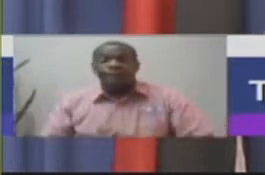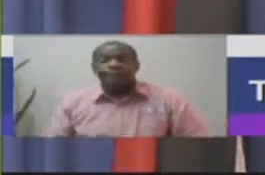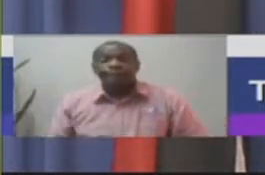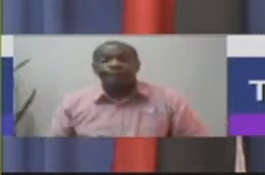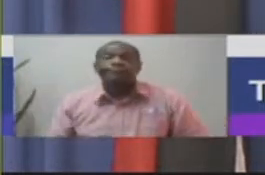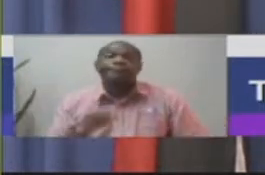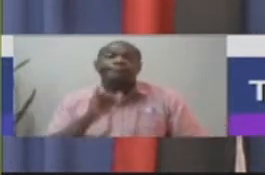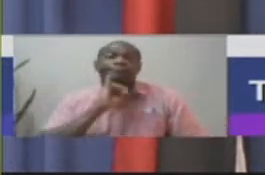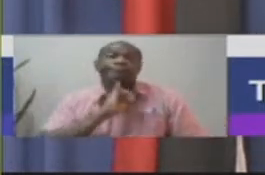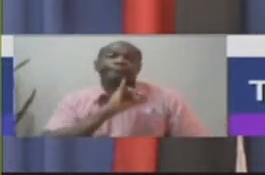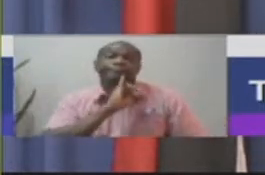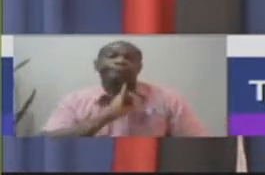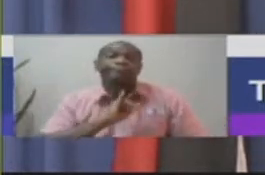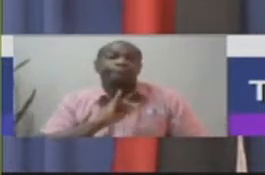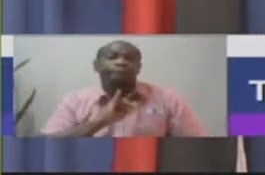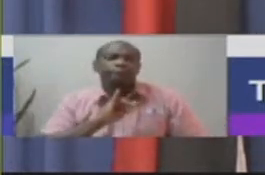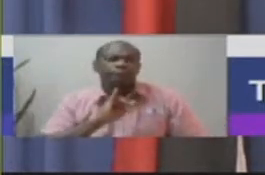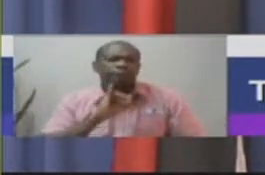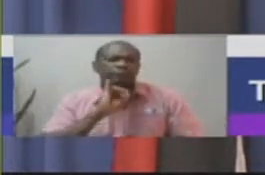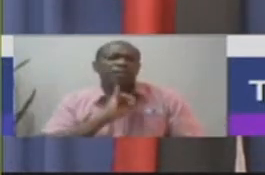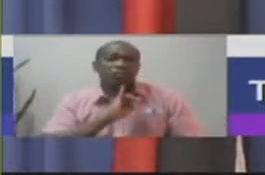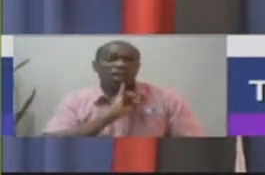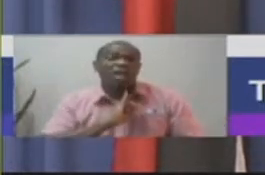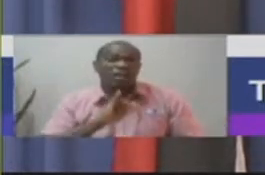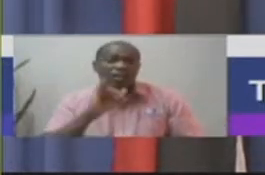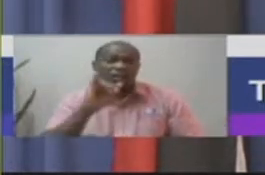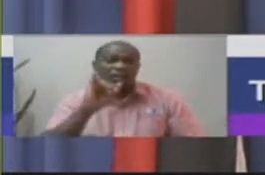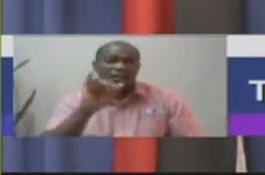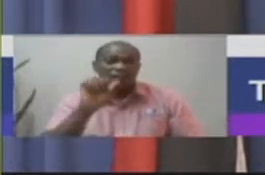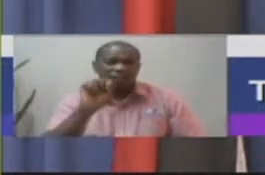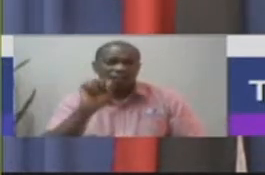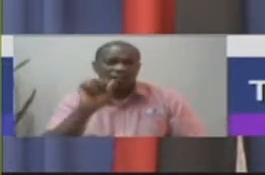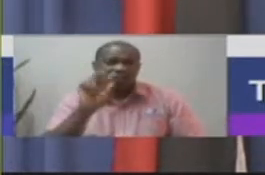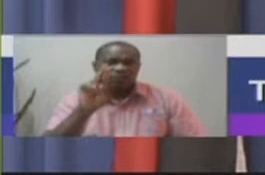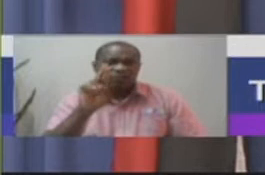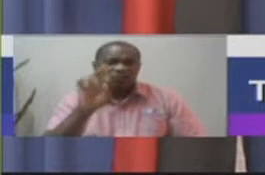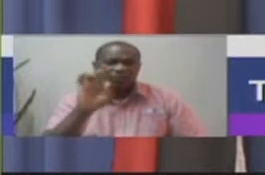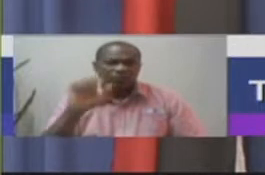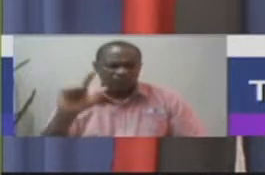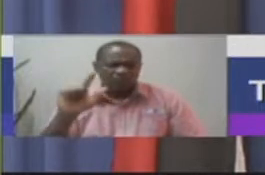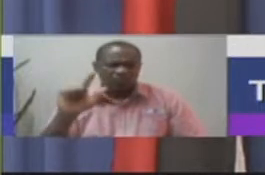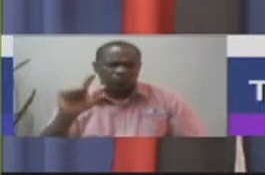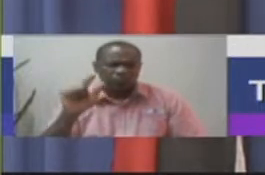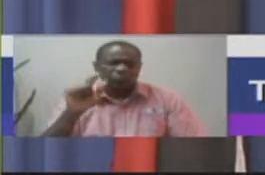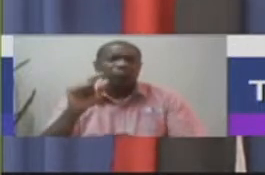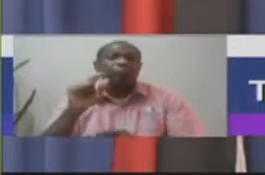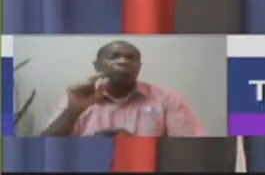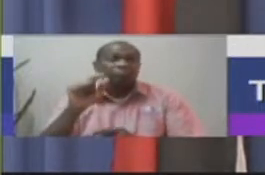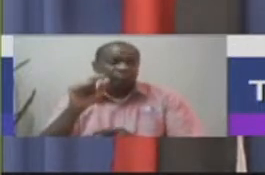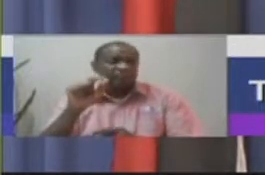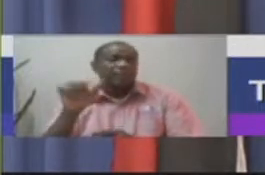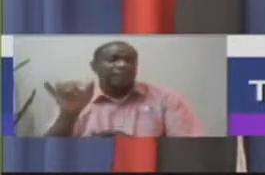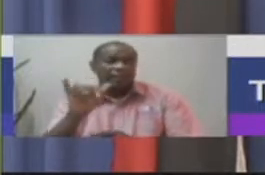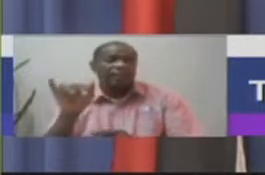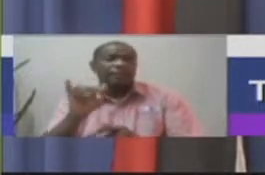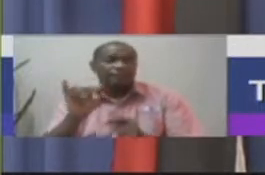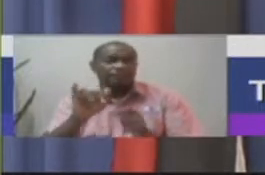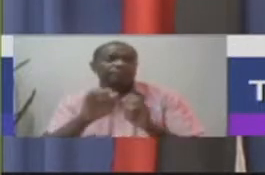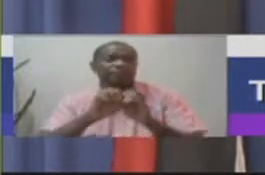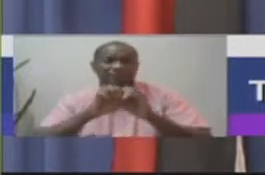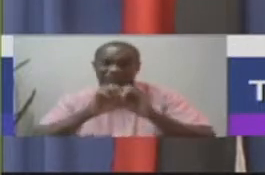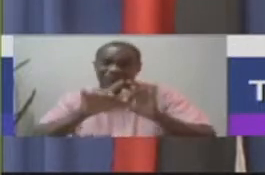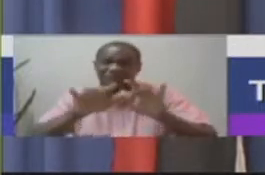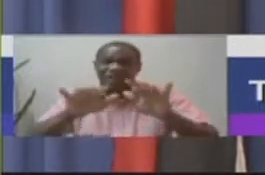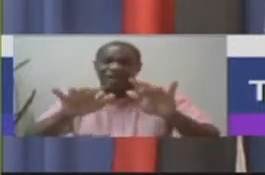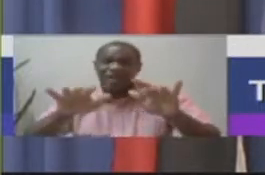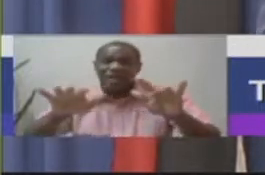was probably the first country that had vaccinated so many people that they were regarded as having reached the level of herd